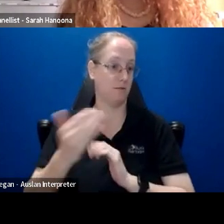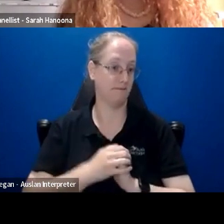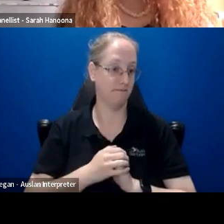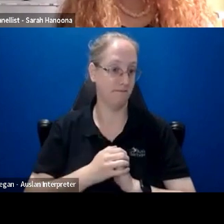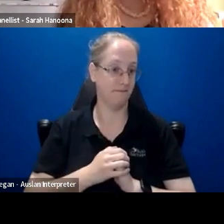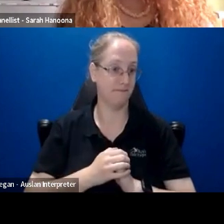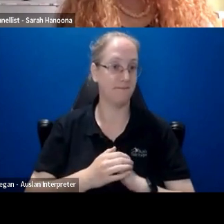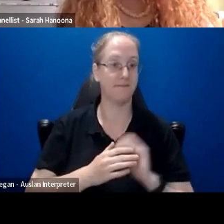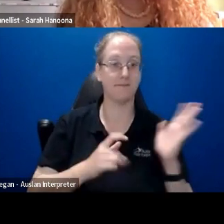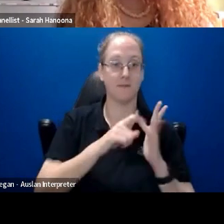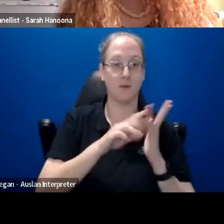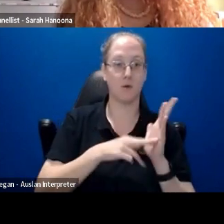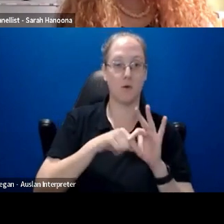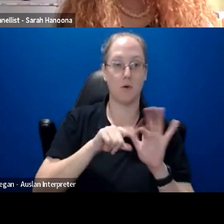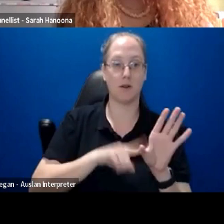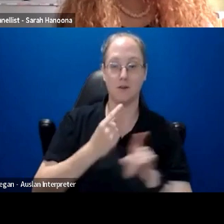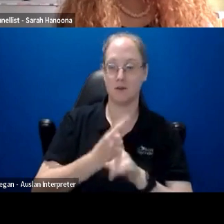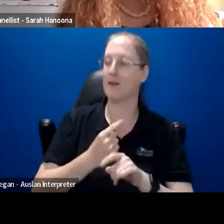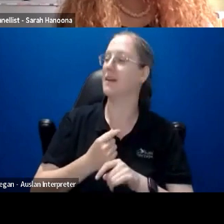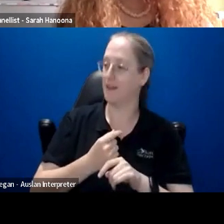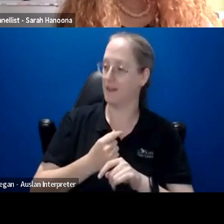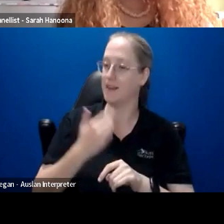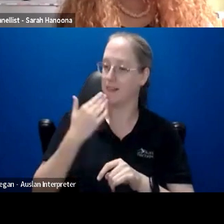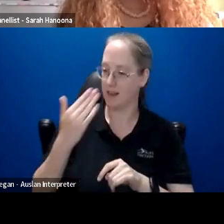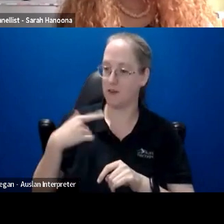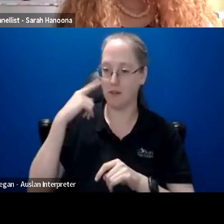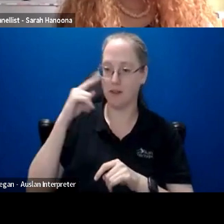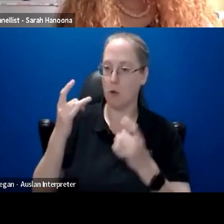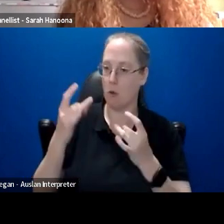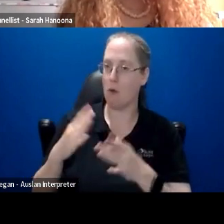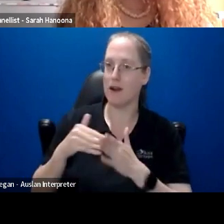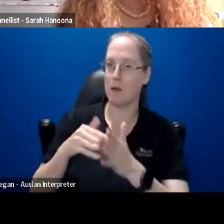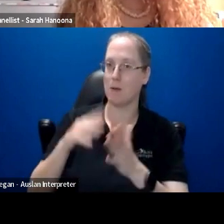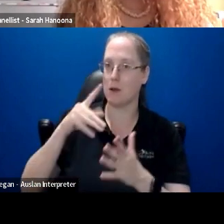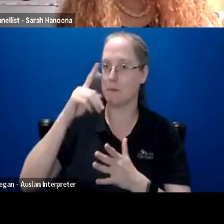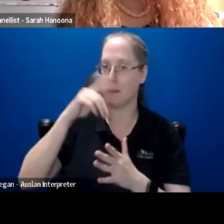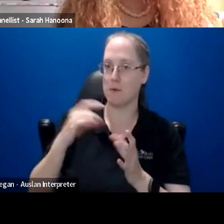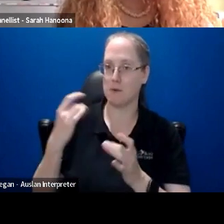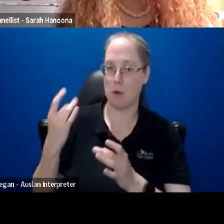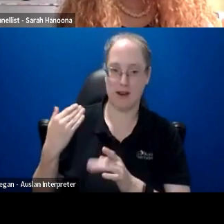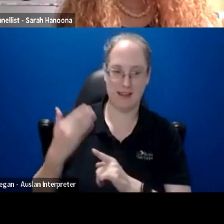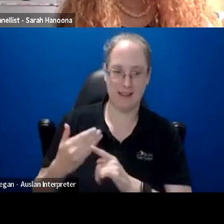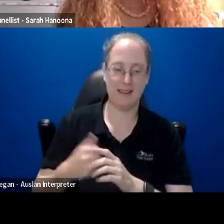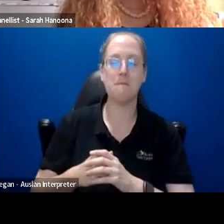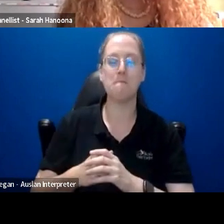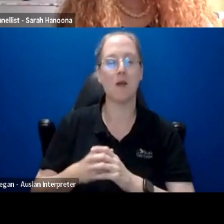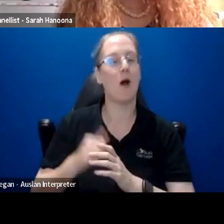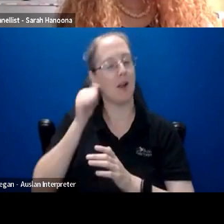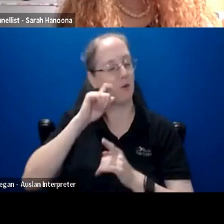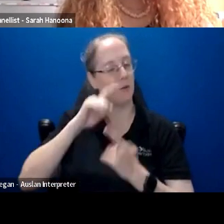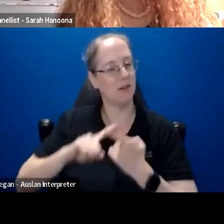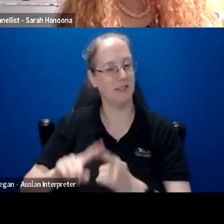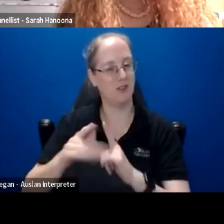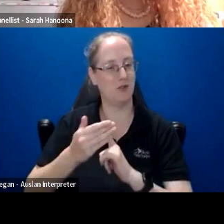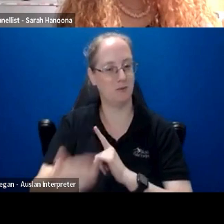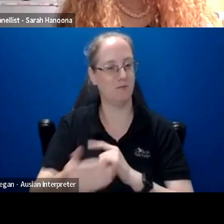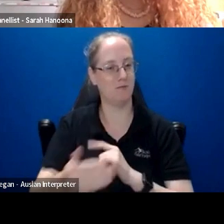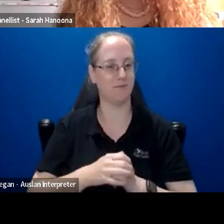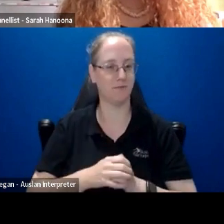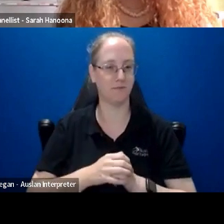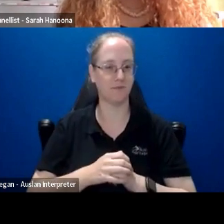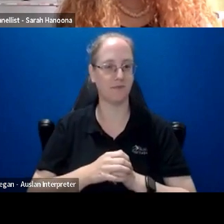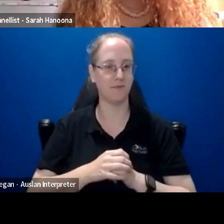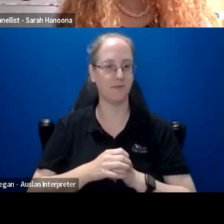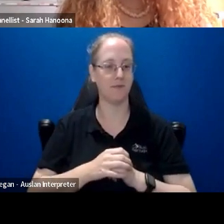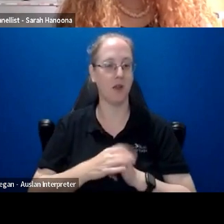Thank you, Pawana. And I think you're already helping lots of people already, so I know you'll continue to do that. I want to open